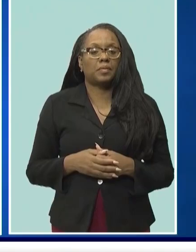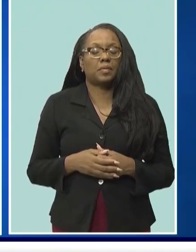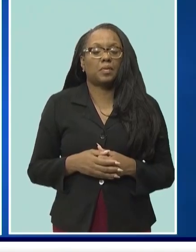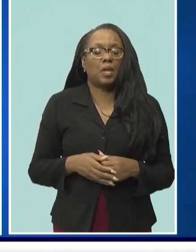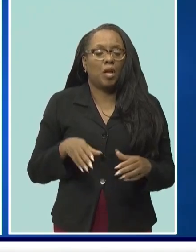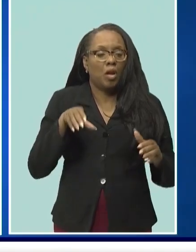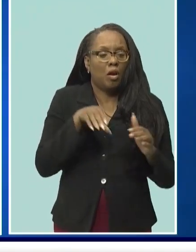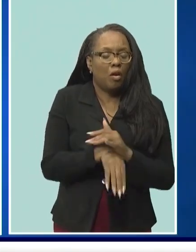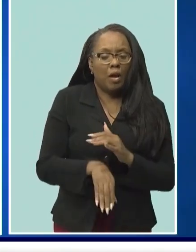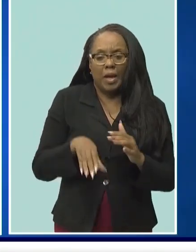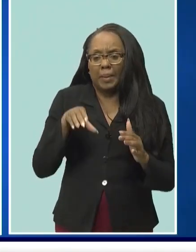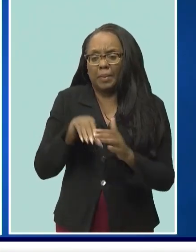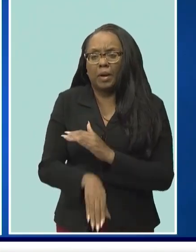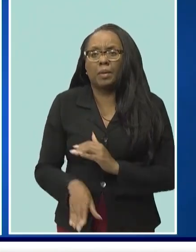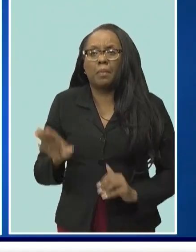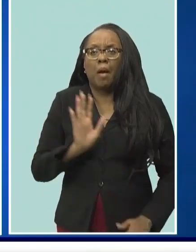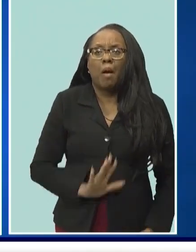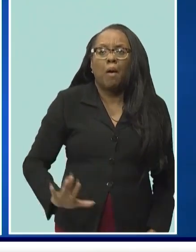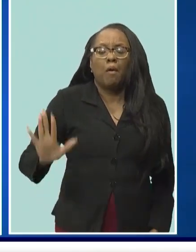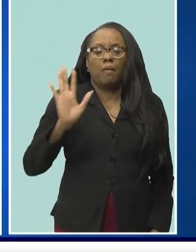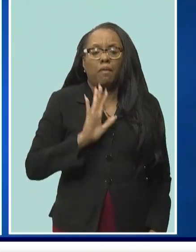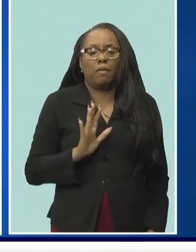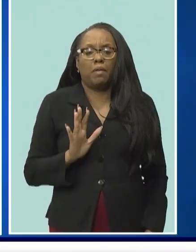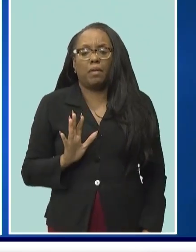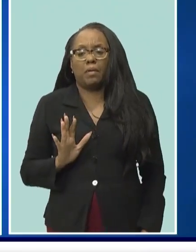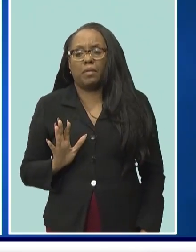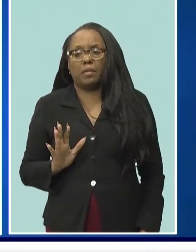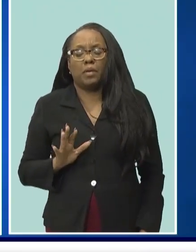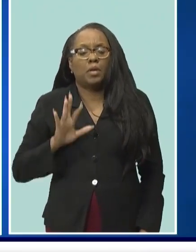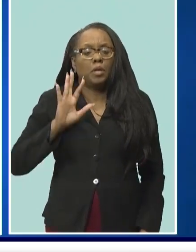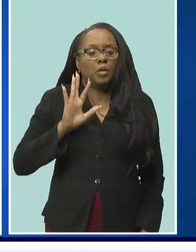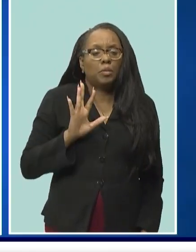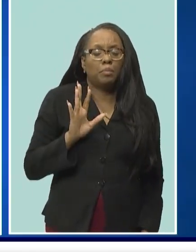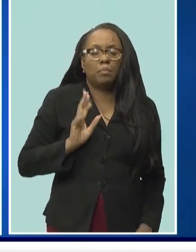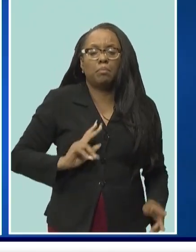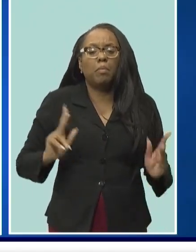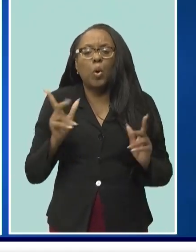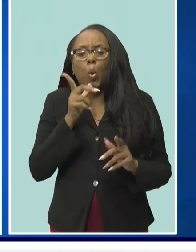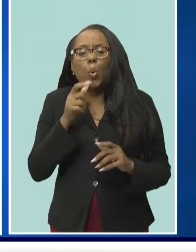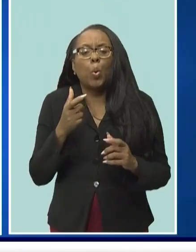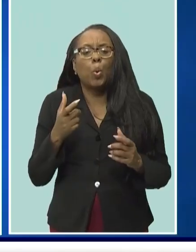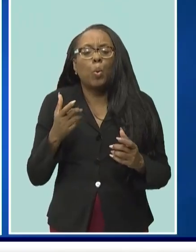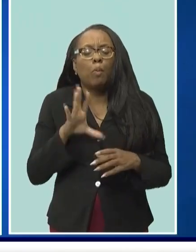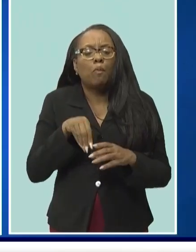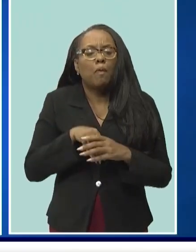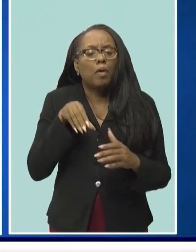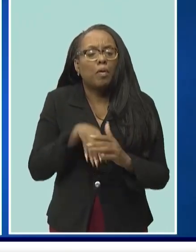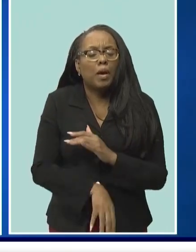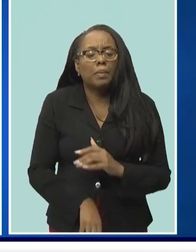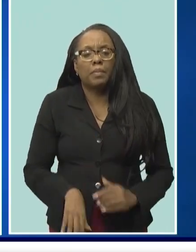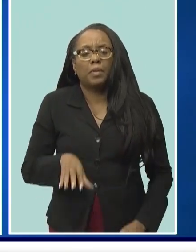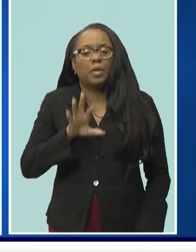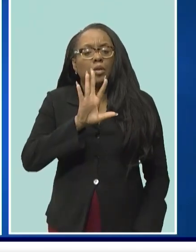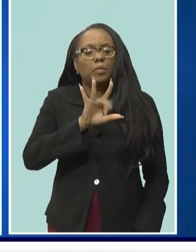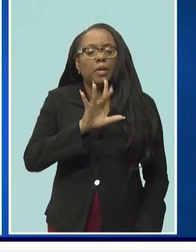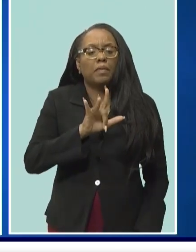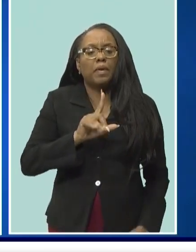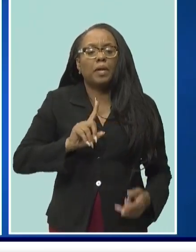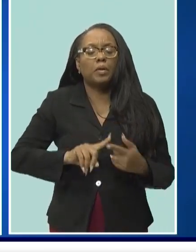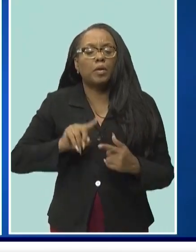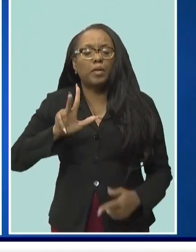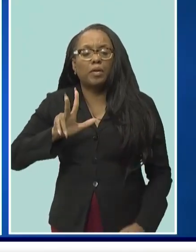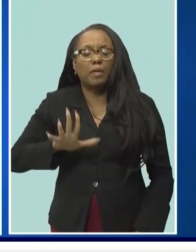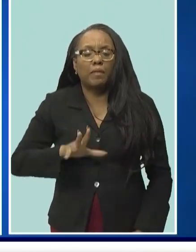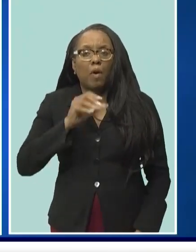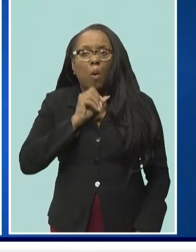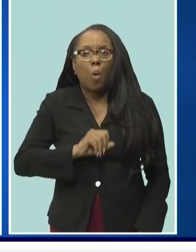country are between the ages of 25 and 35. Let me give you context. When